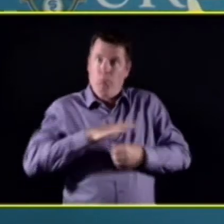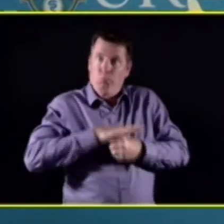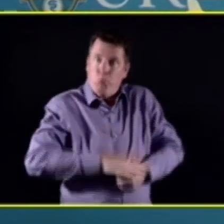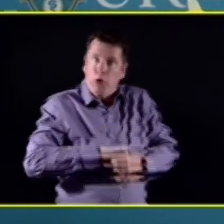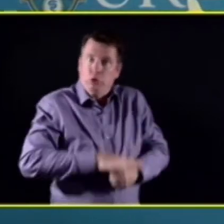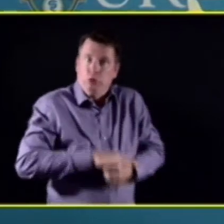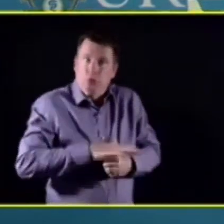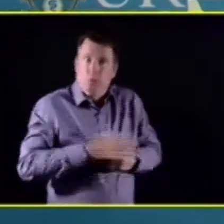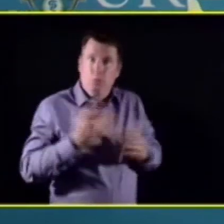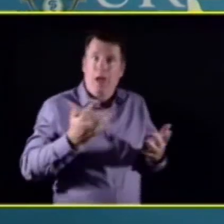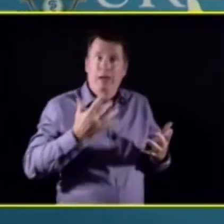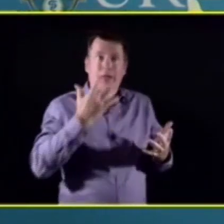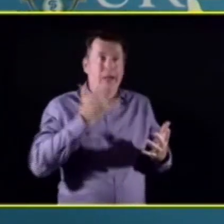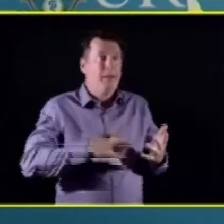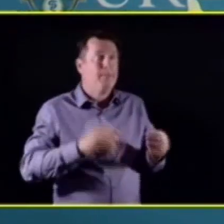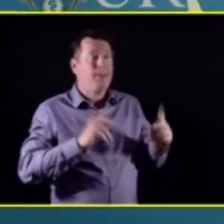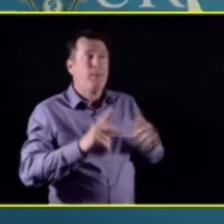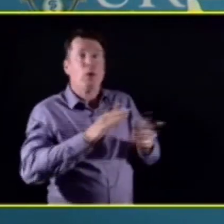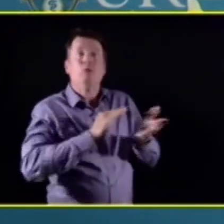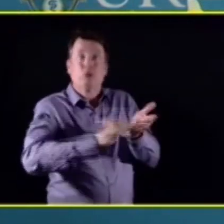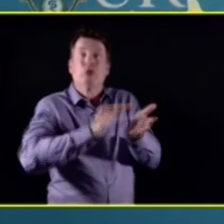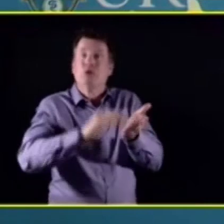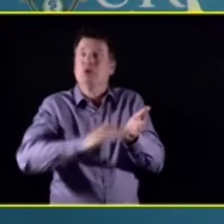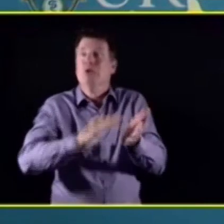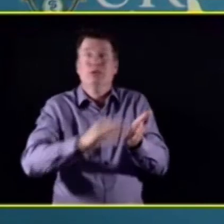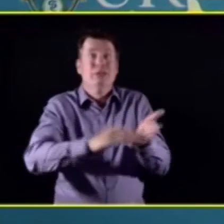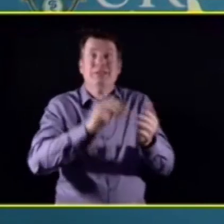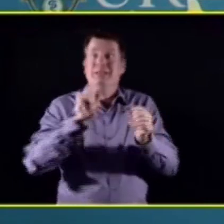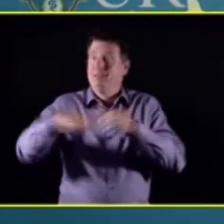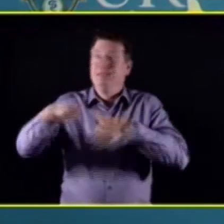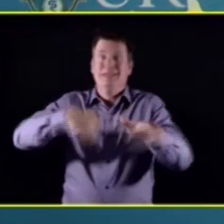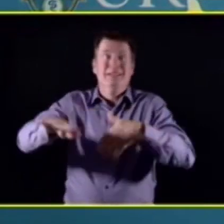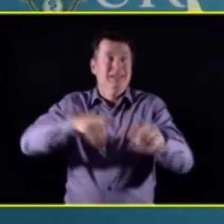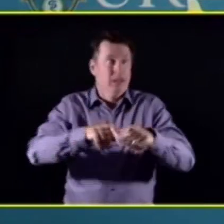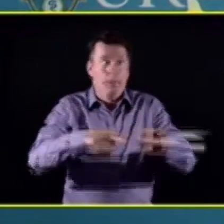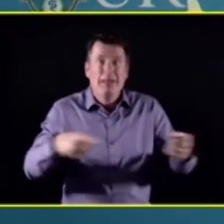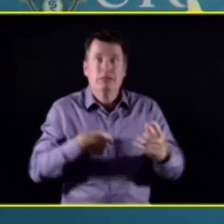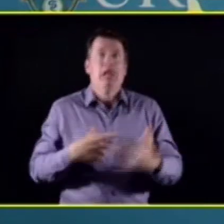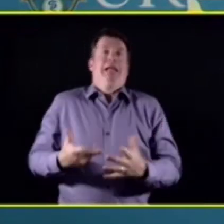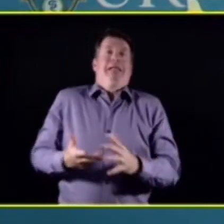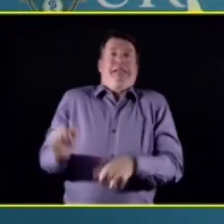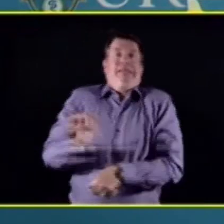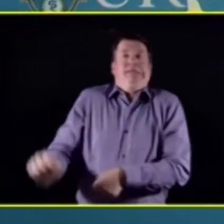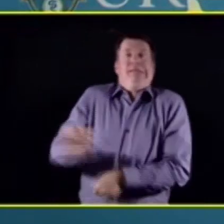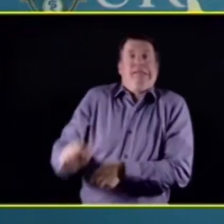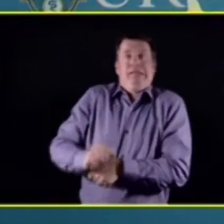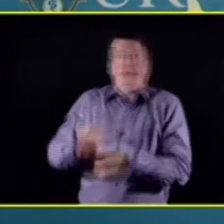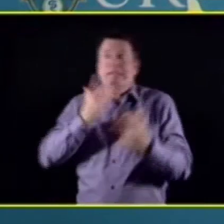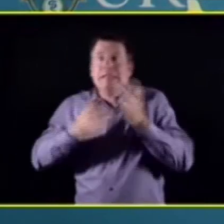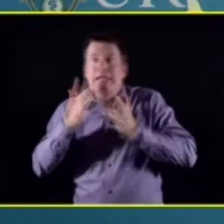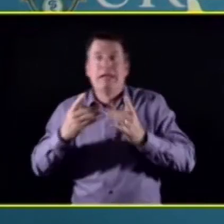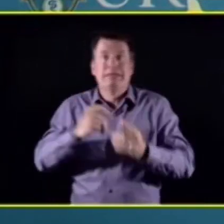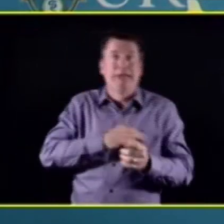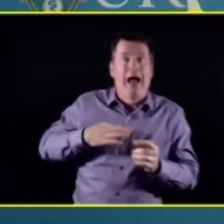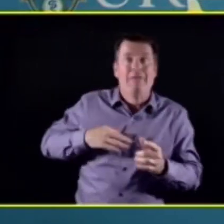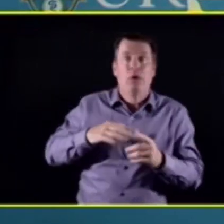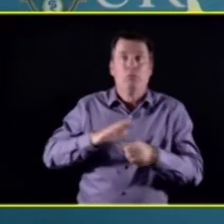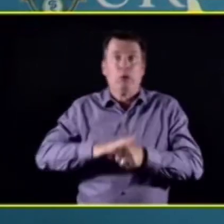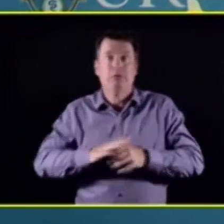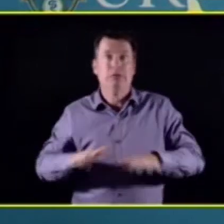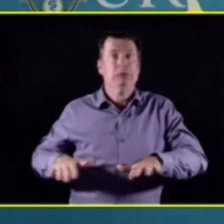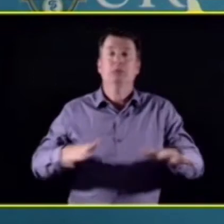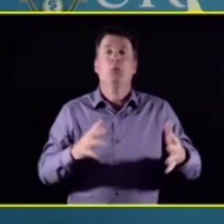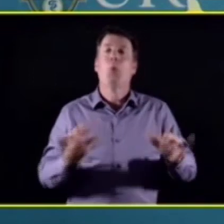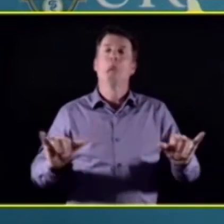sickness, or just, I don't know, to what extent are you running low on staff? Actually, we are doing